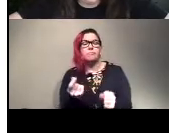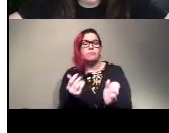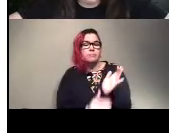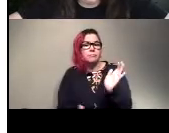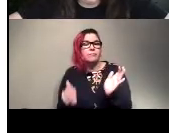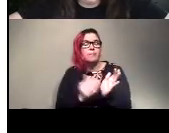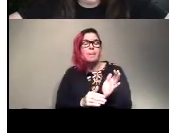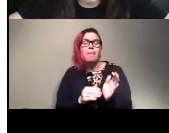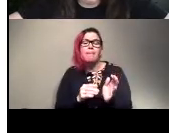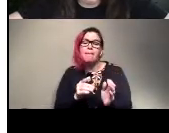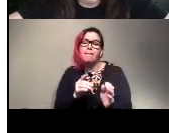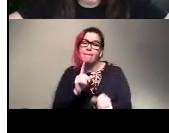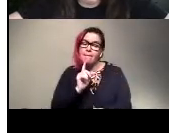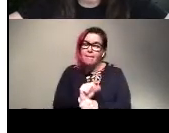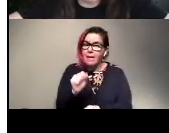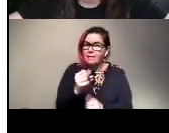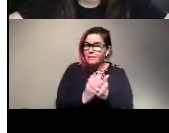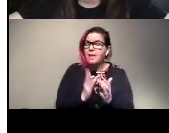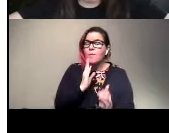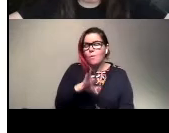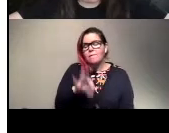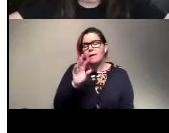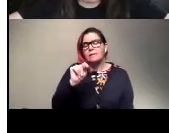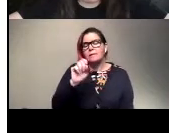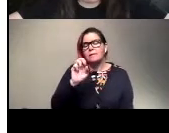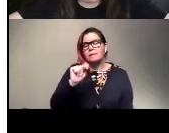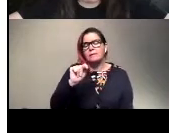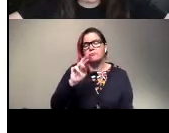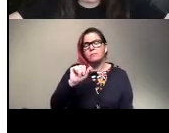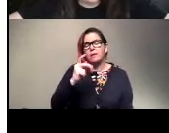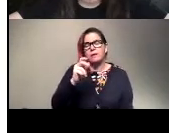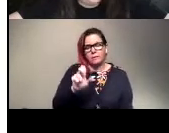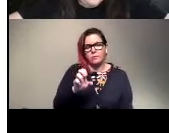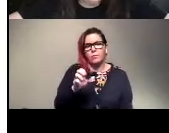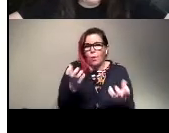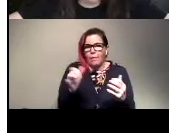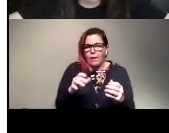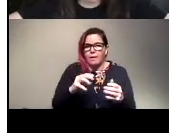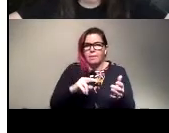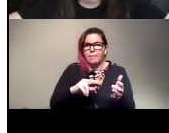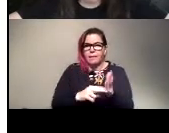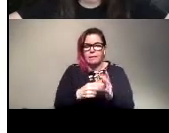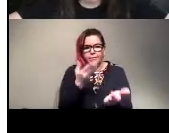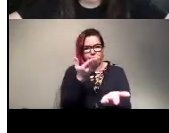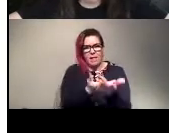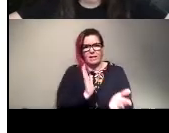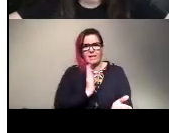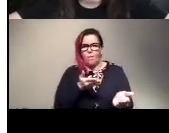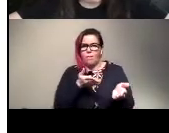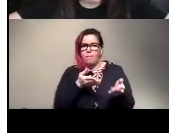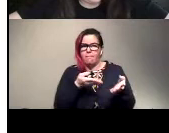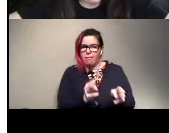yes, some of them will find tetracycline again. And actually, we want them to, because that means our methods work, right? That's a good validation that our methods are